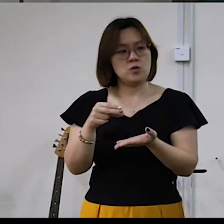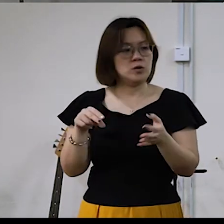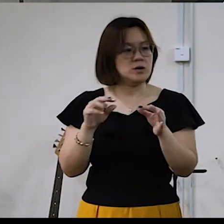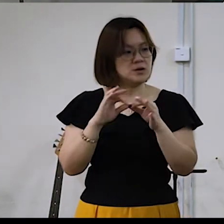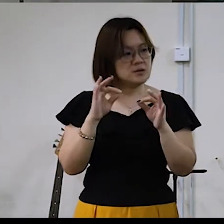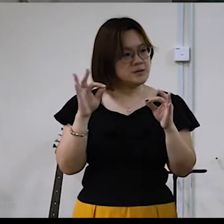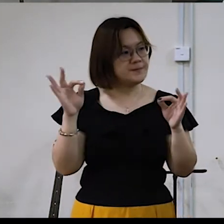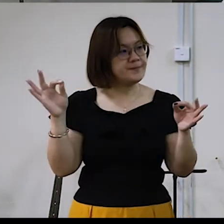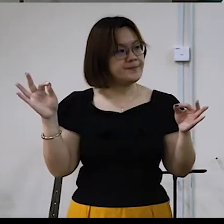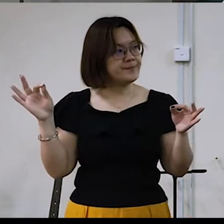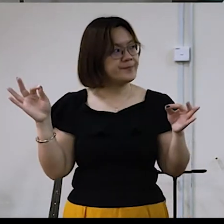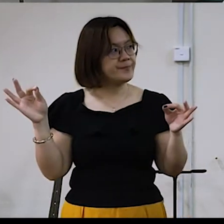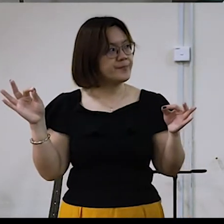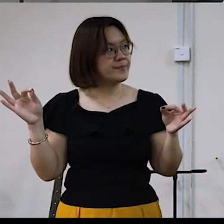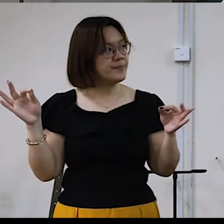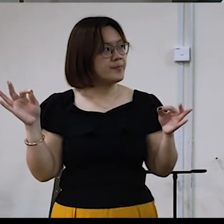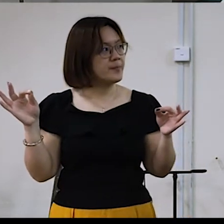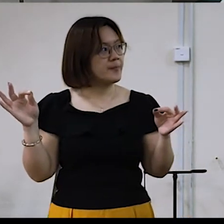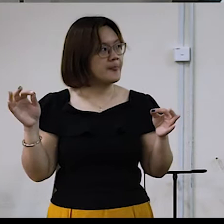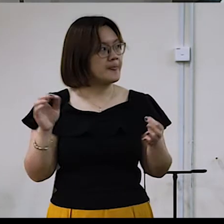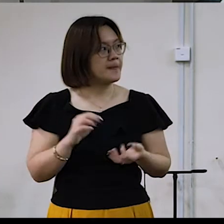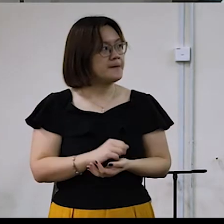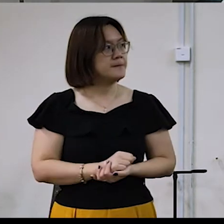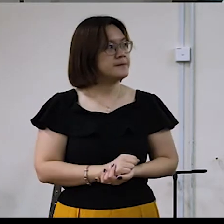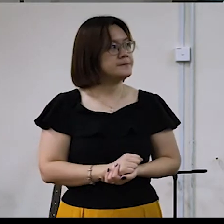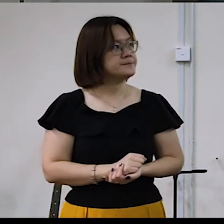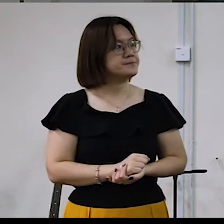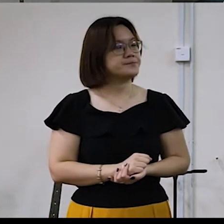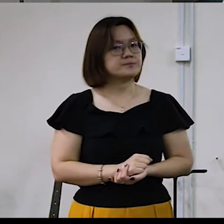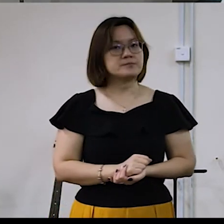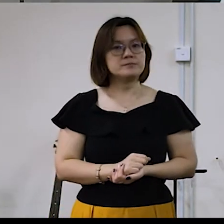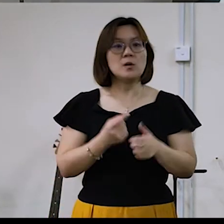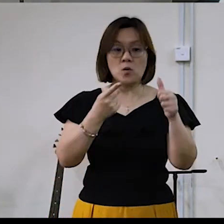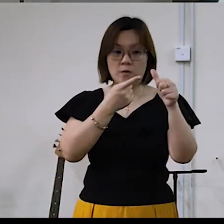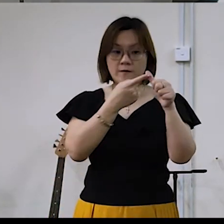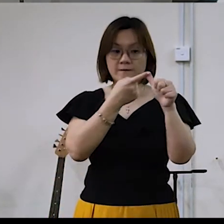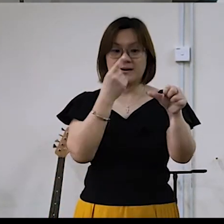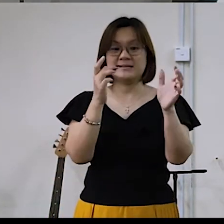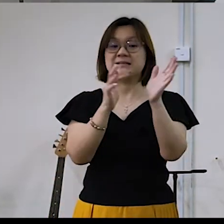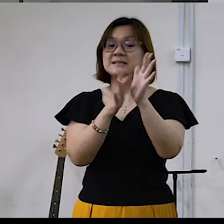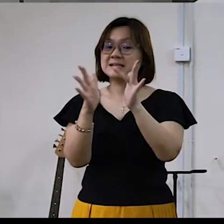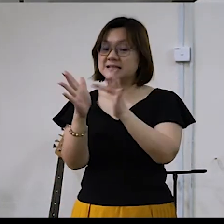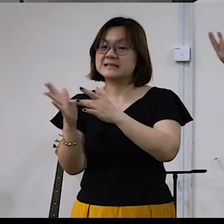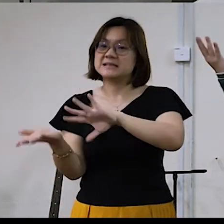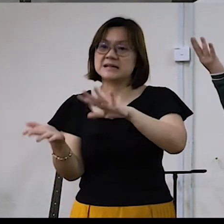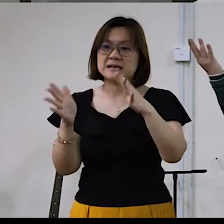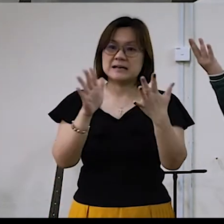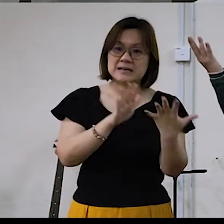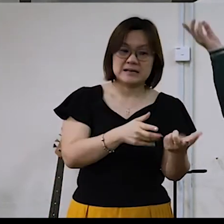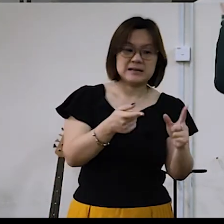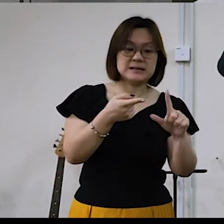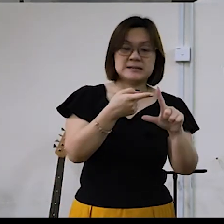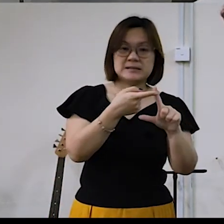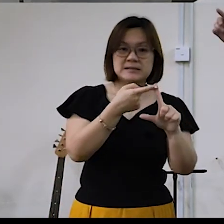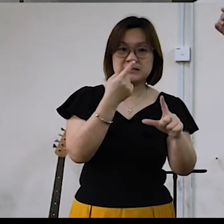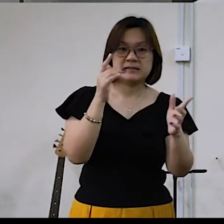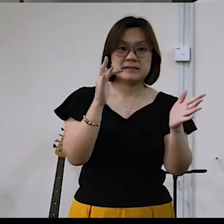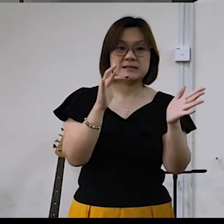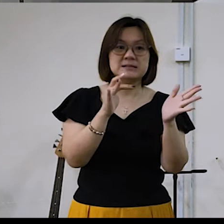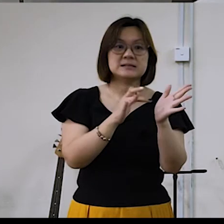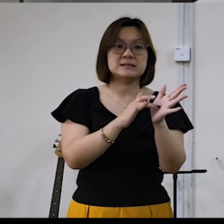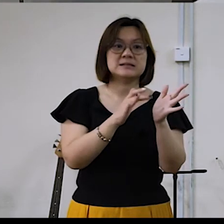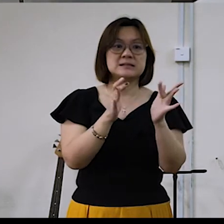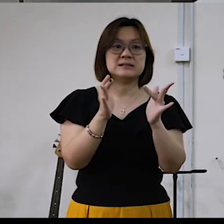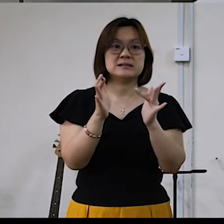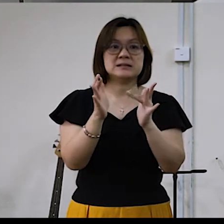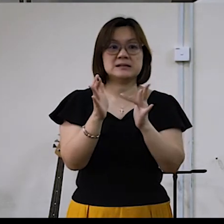then Easter Sunday, he came alive. And then ascension, he went up, ascended into heaven. So where? There's no God. No. After Jesus,